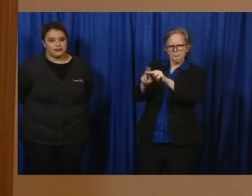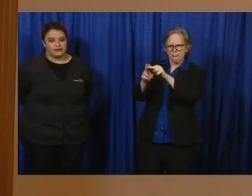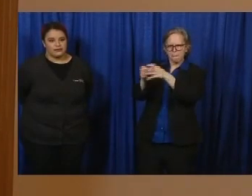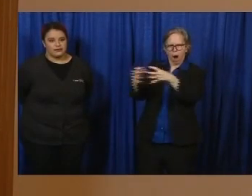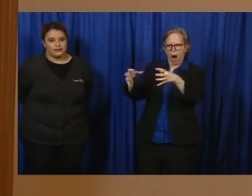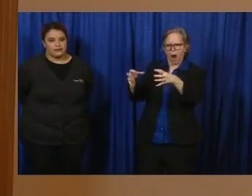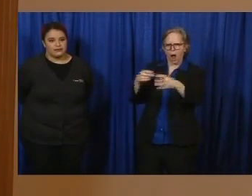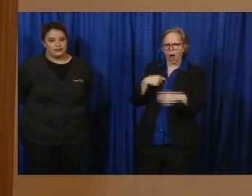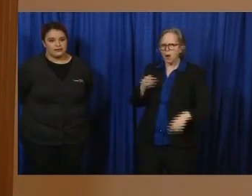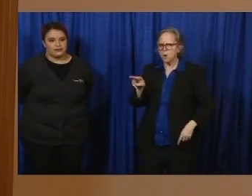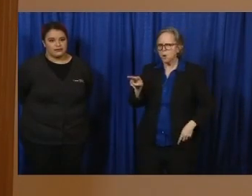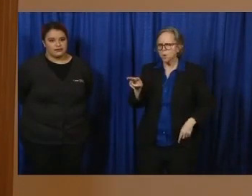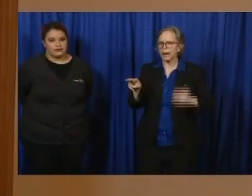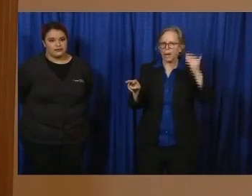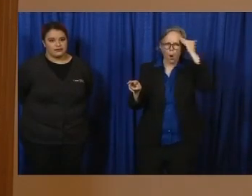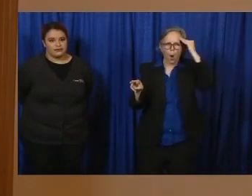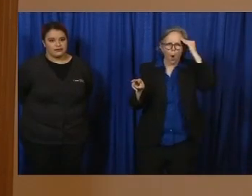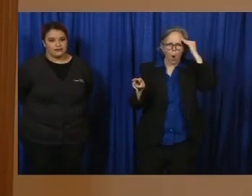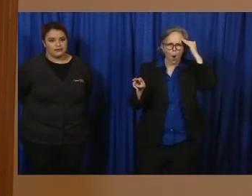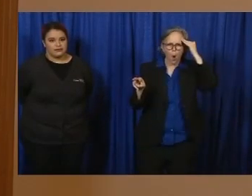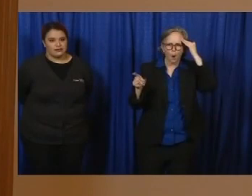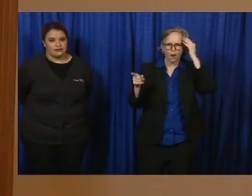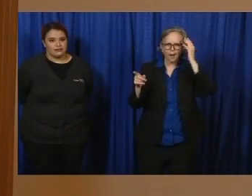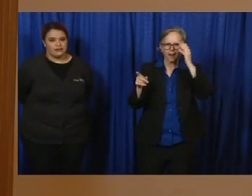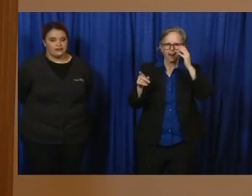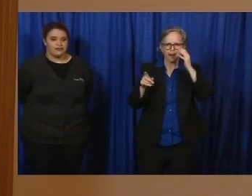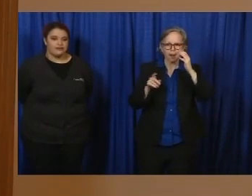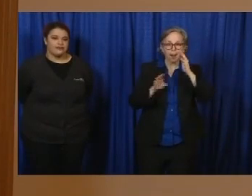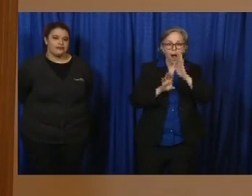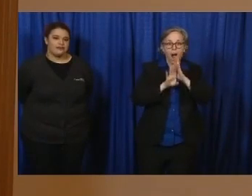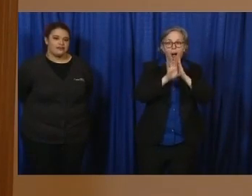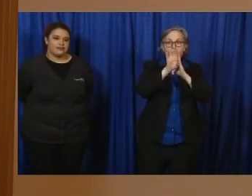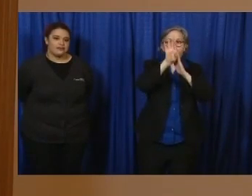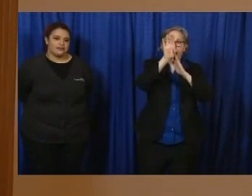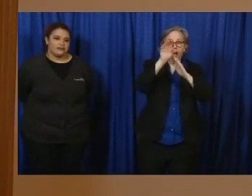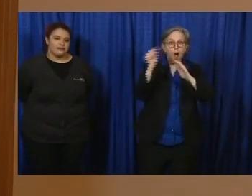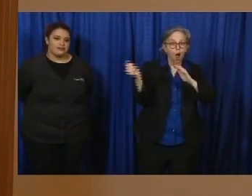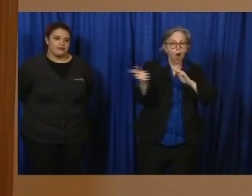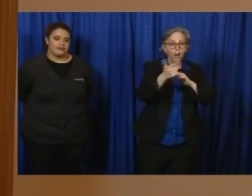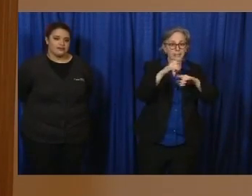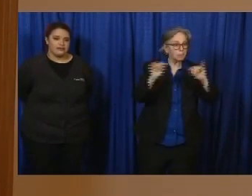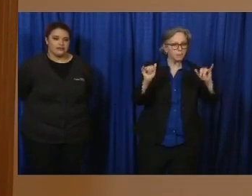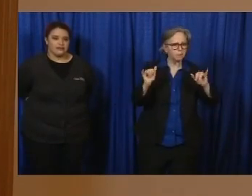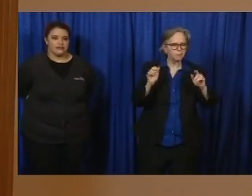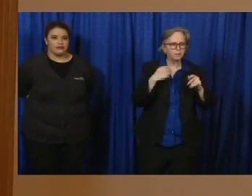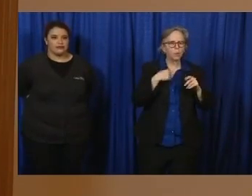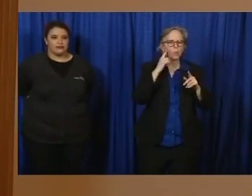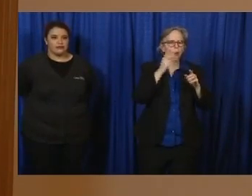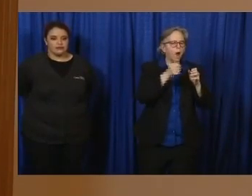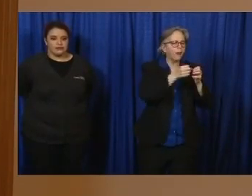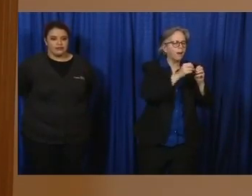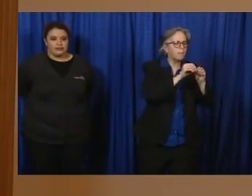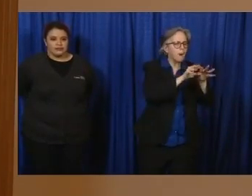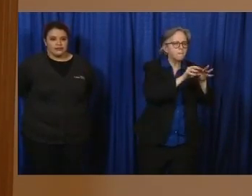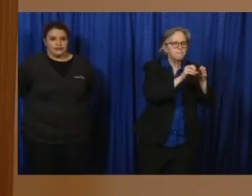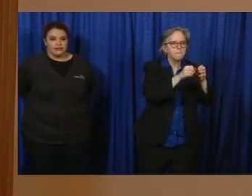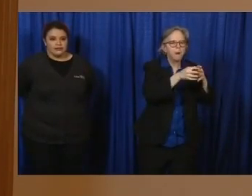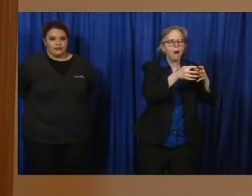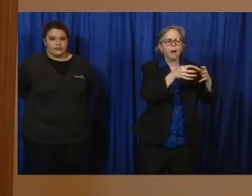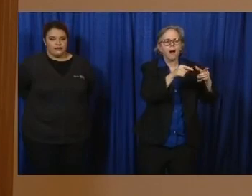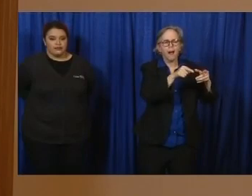it'll surge in different communities at different times. Oh, from the ground, with General Harris's folks, we're short of